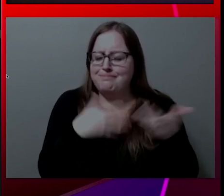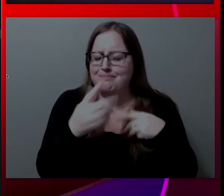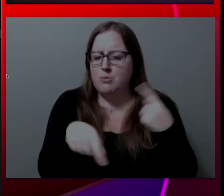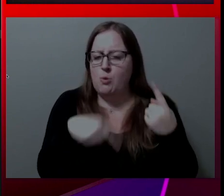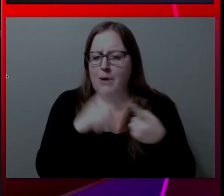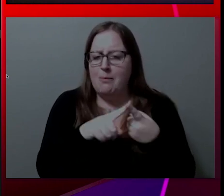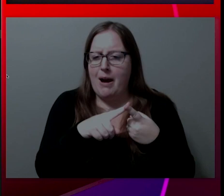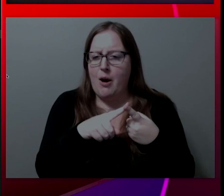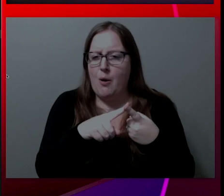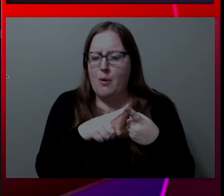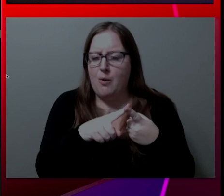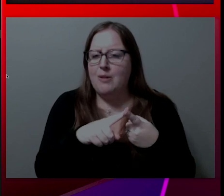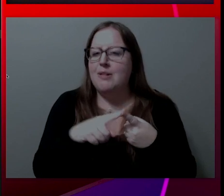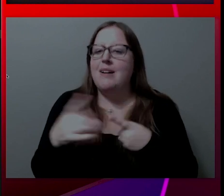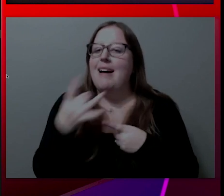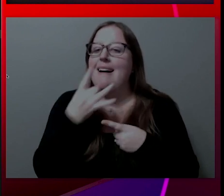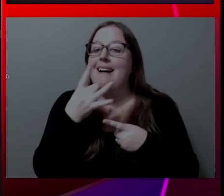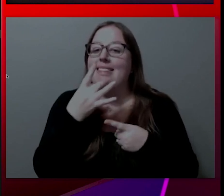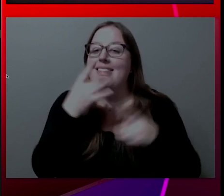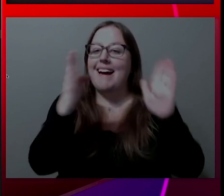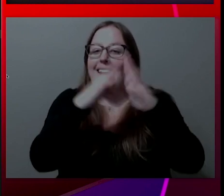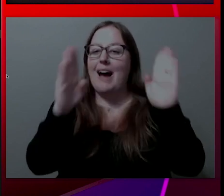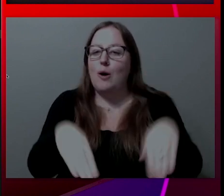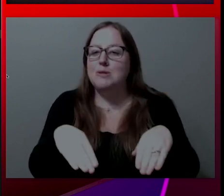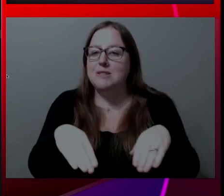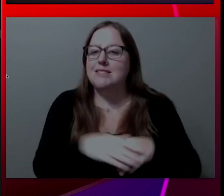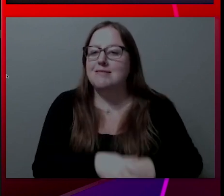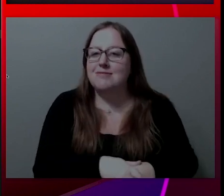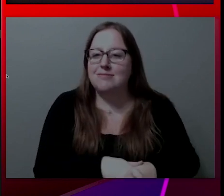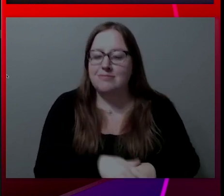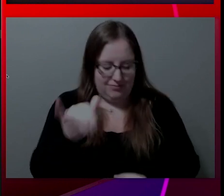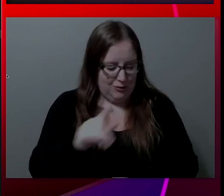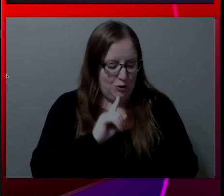a lighthouse? I see a lighthouse on there. Lighthouse.